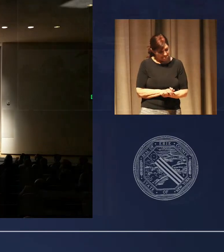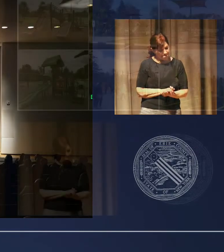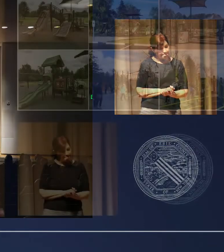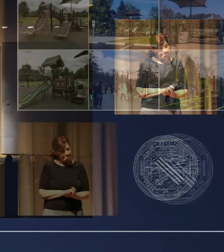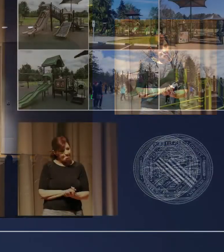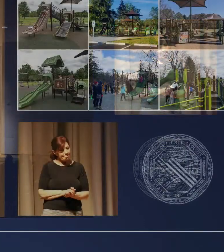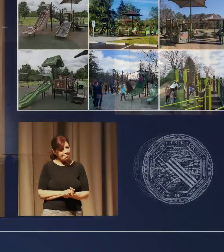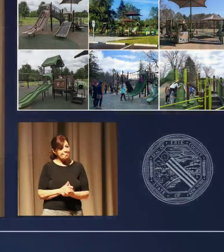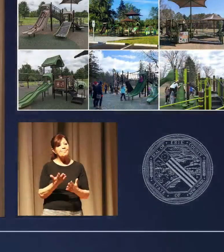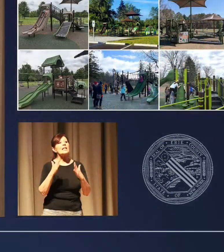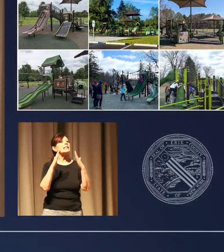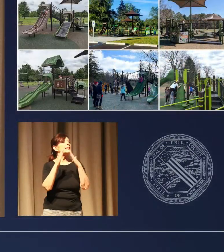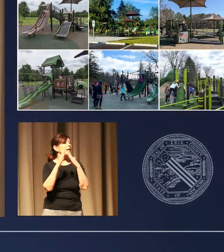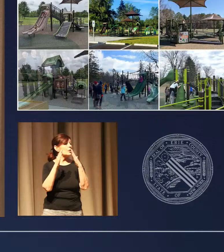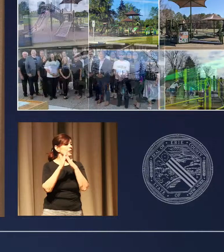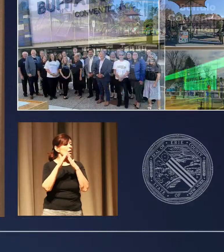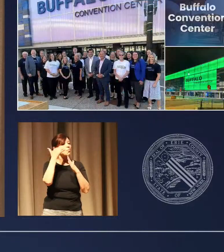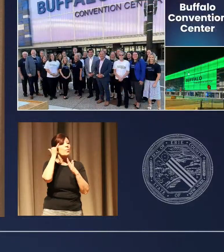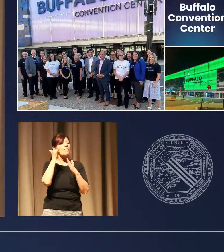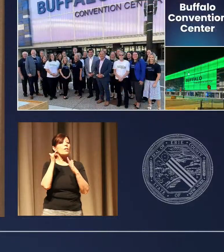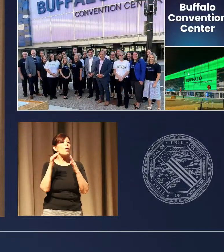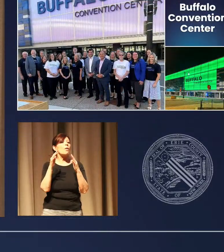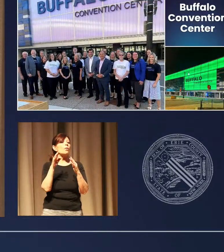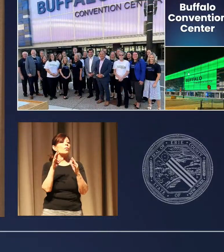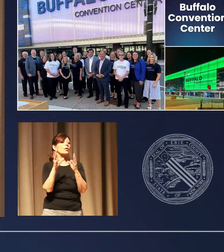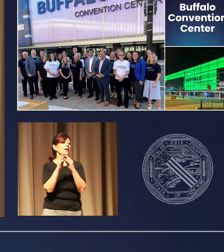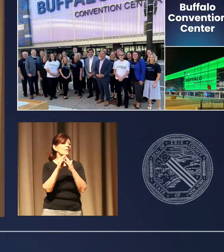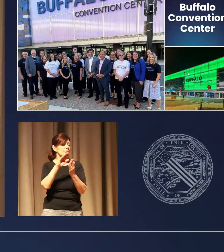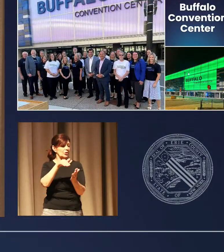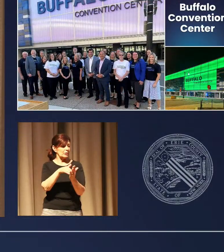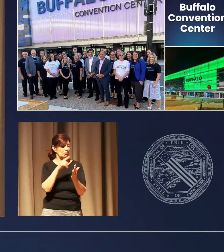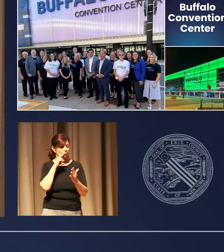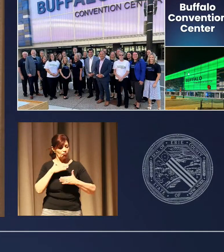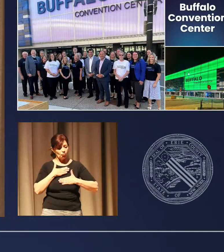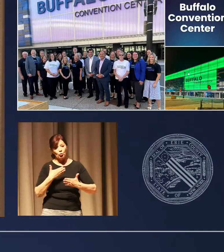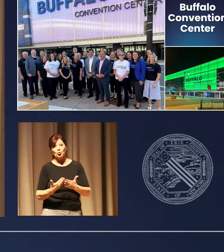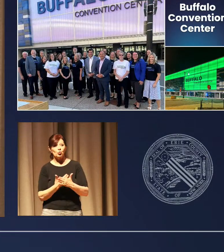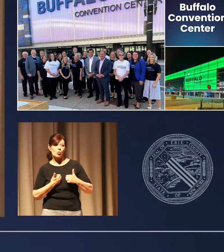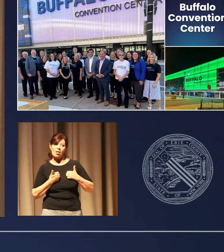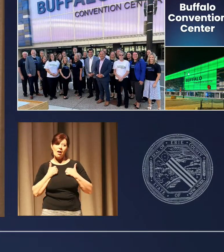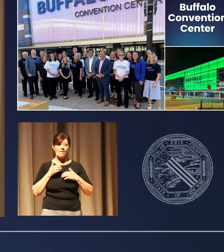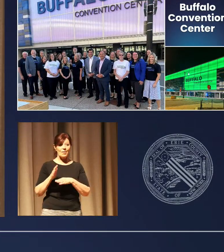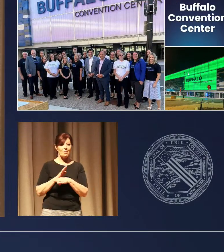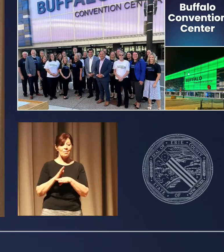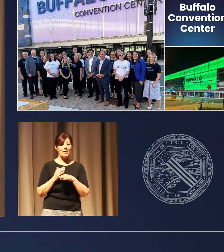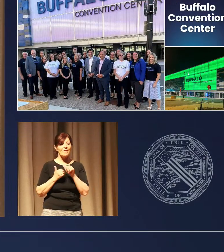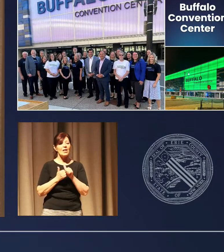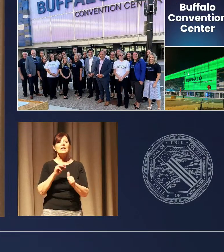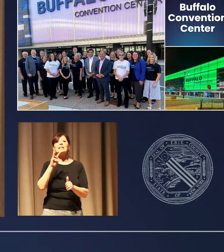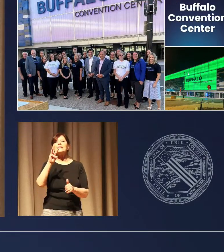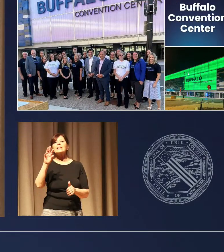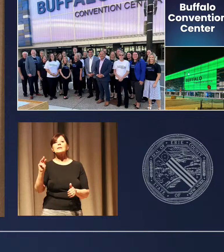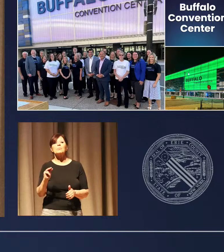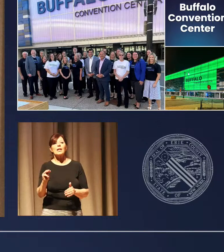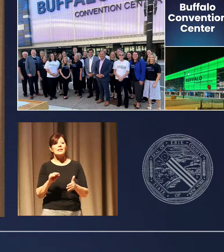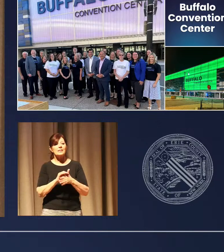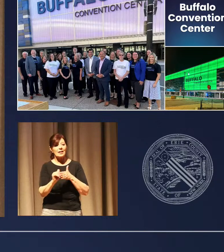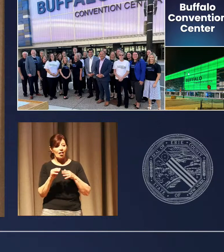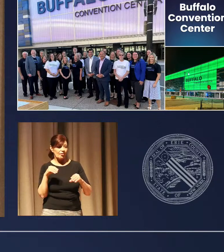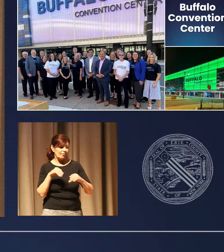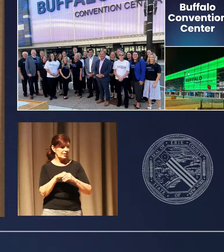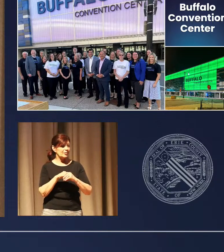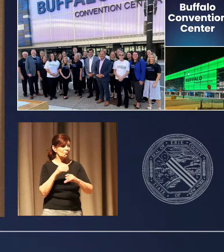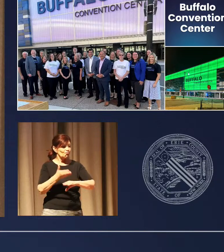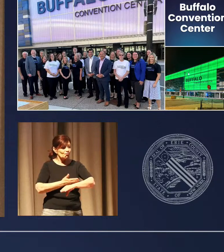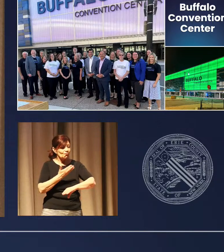In the downtown core, the Buffalo Convention Center is enjoying new life in business following a $6 million investment that